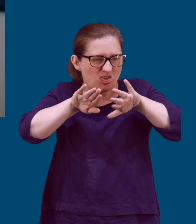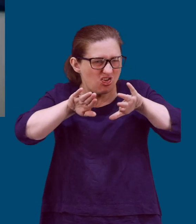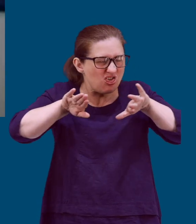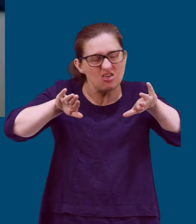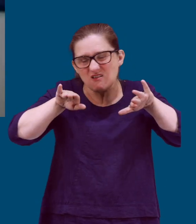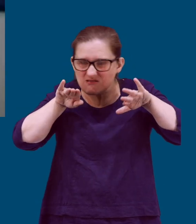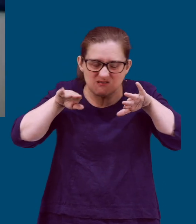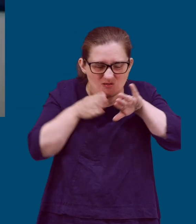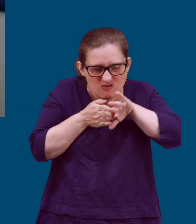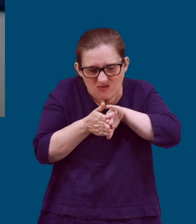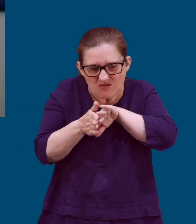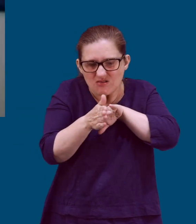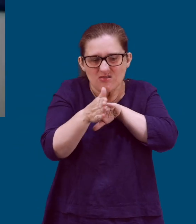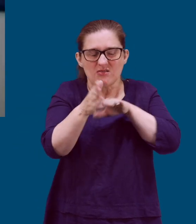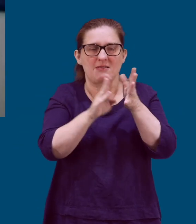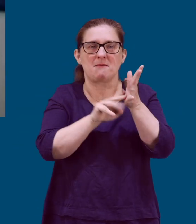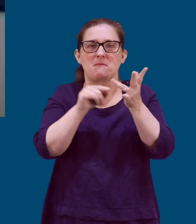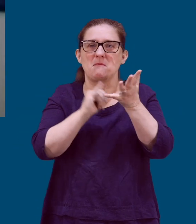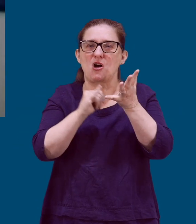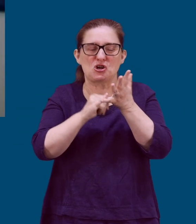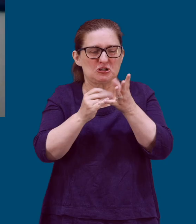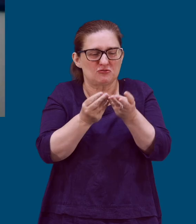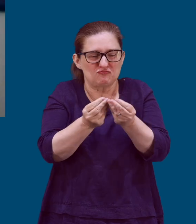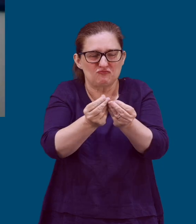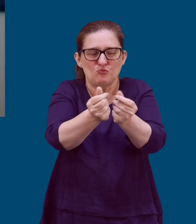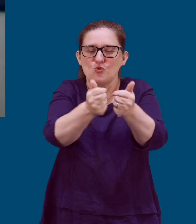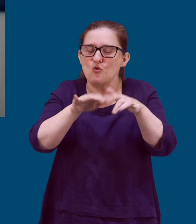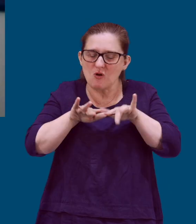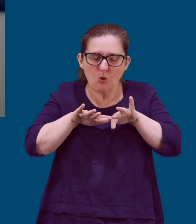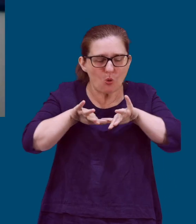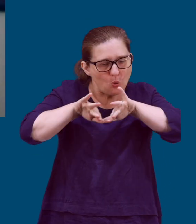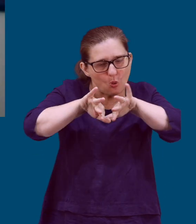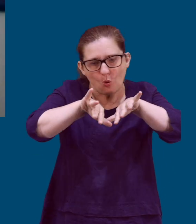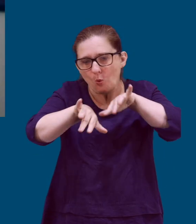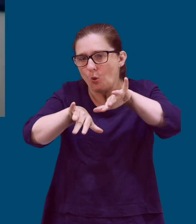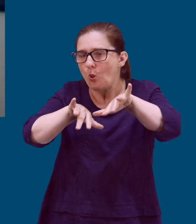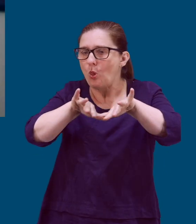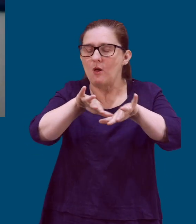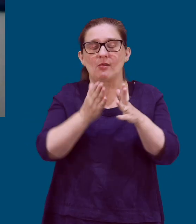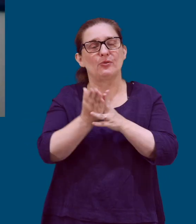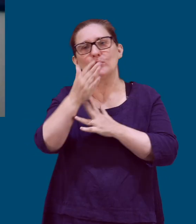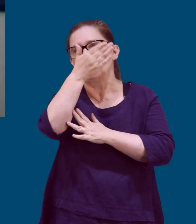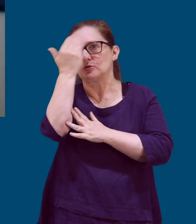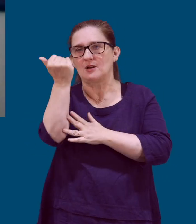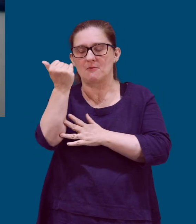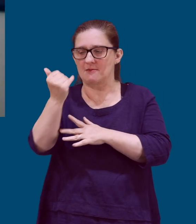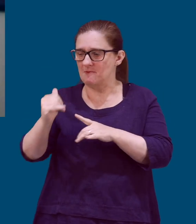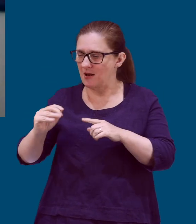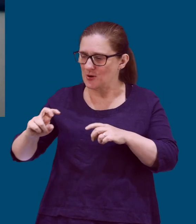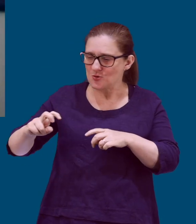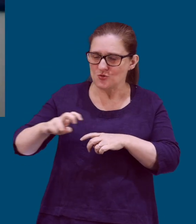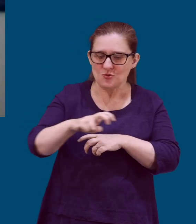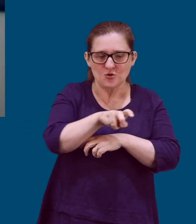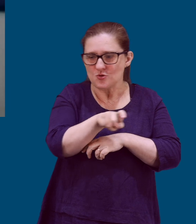crack, the thick, mossy lining lubricating their way. By the end of summer, my balcony glistens.